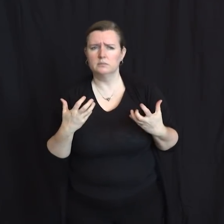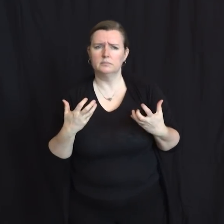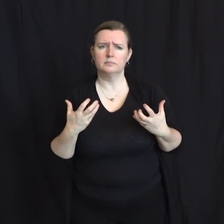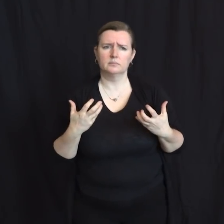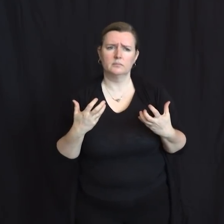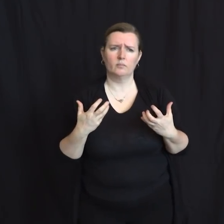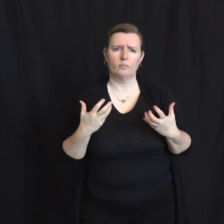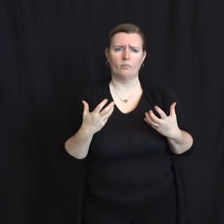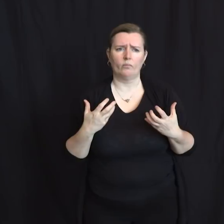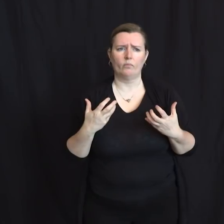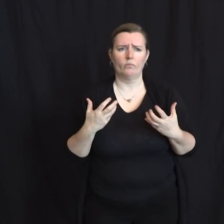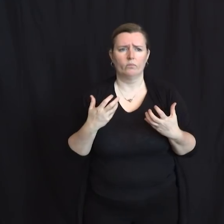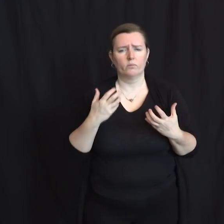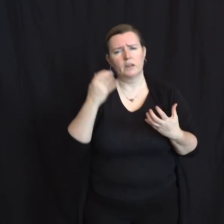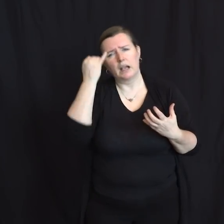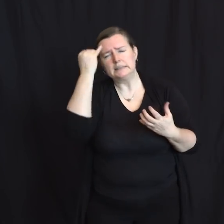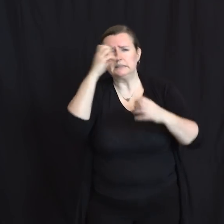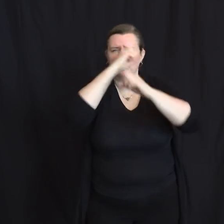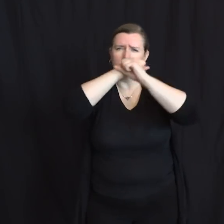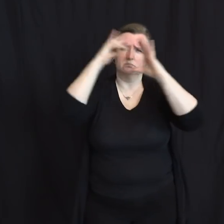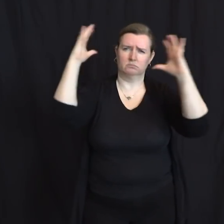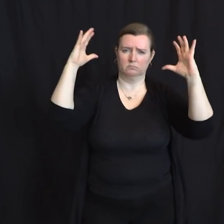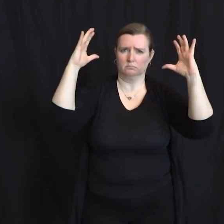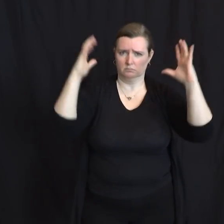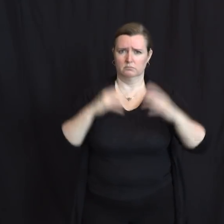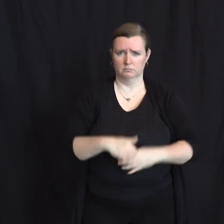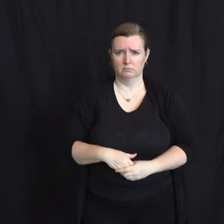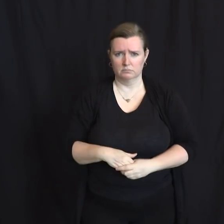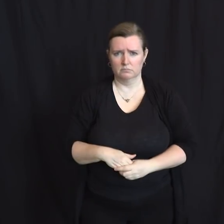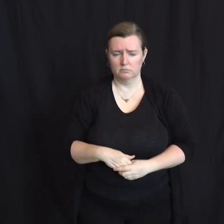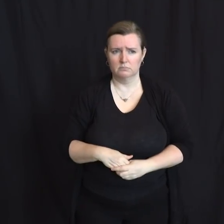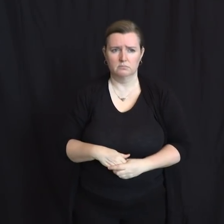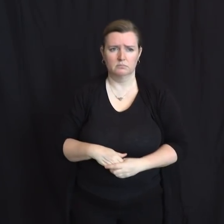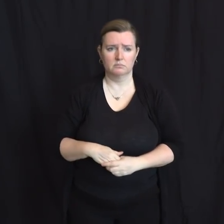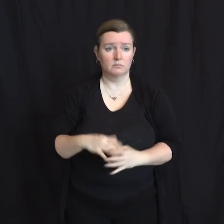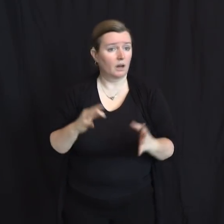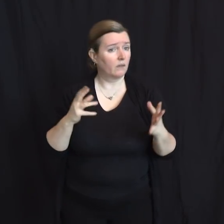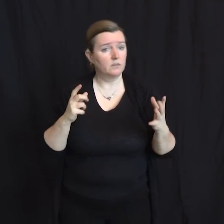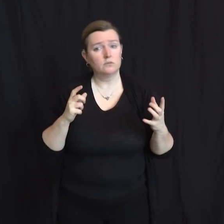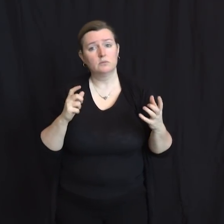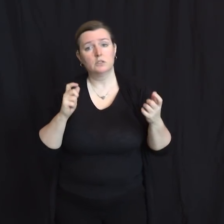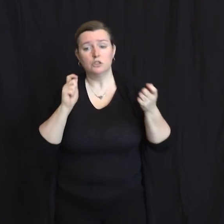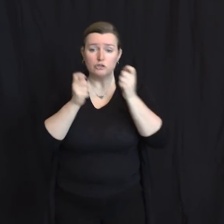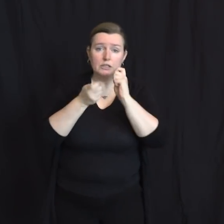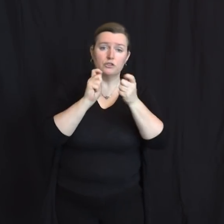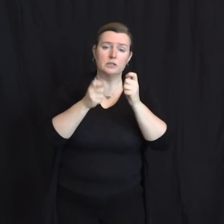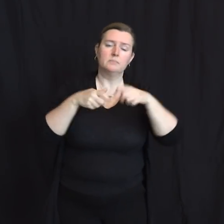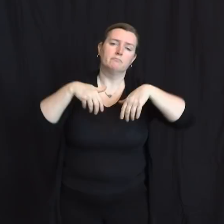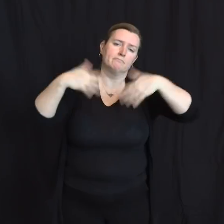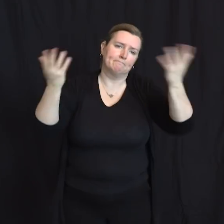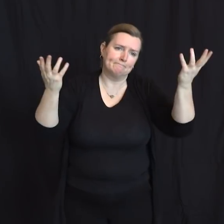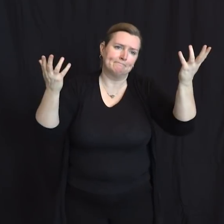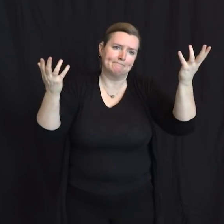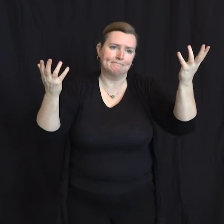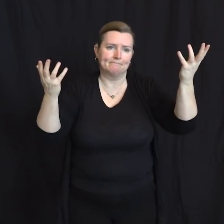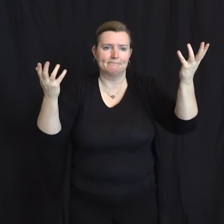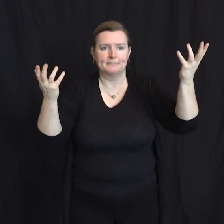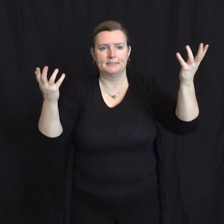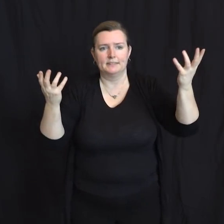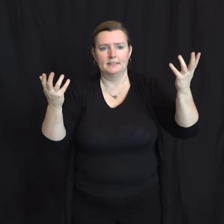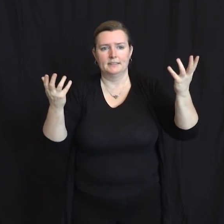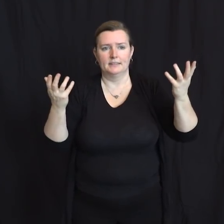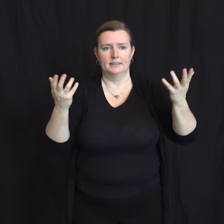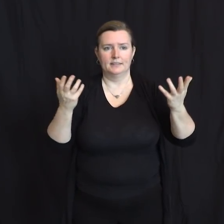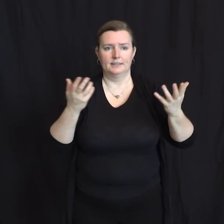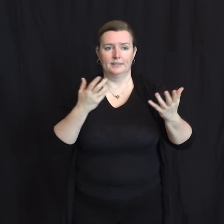other major shift in the sands here. And I hope any shifts we have are positive ones. But for the meantime,